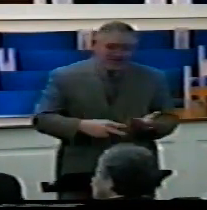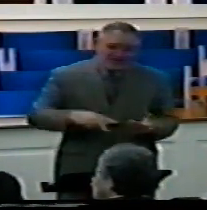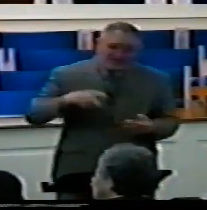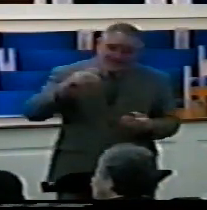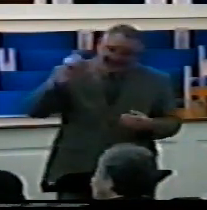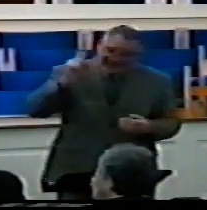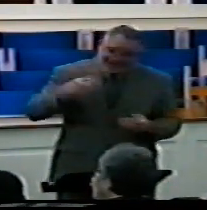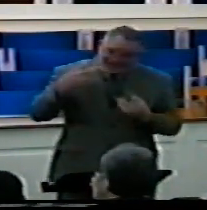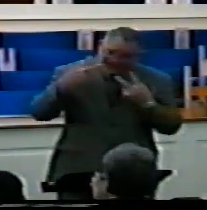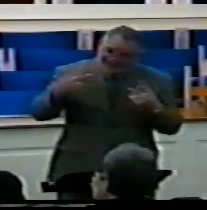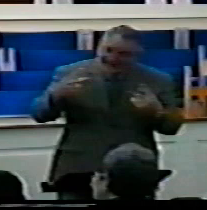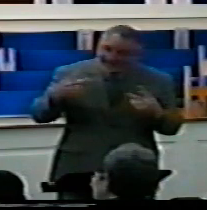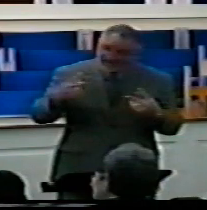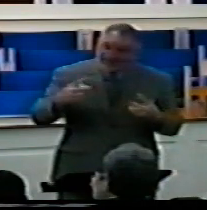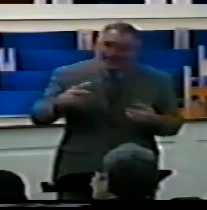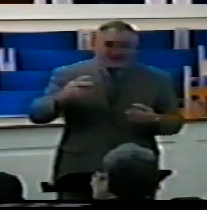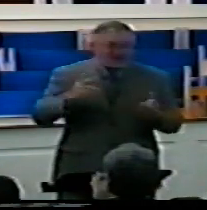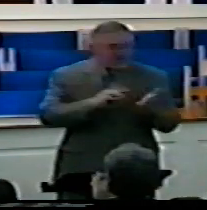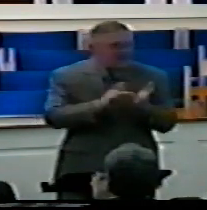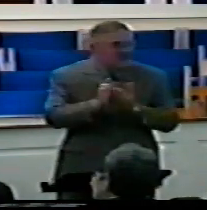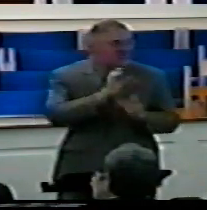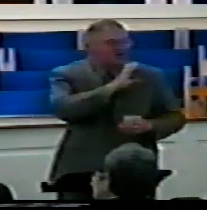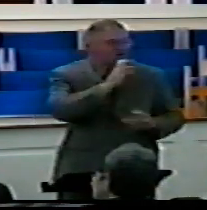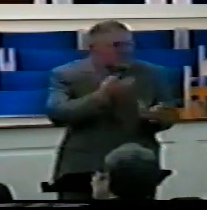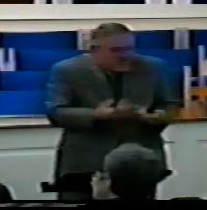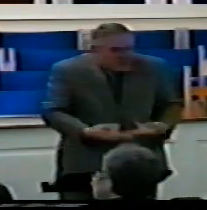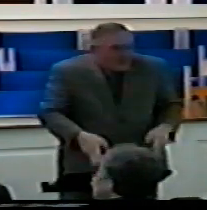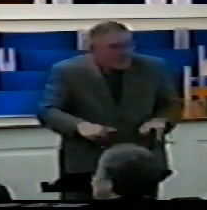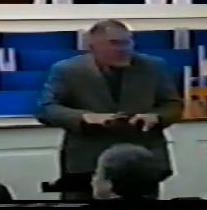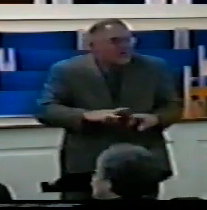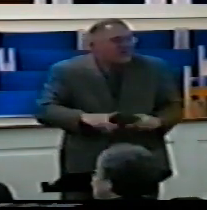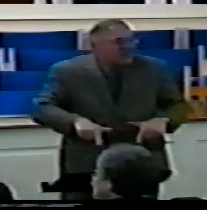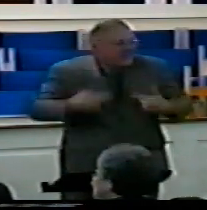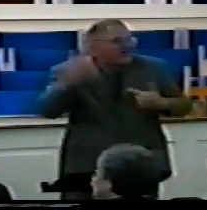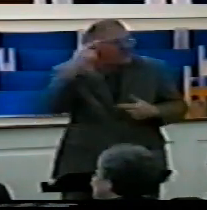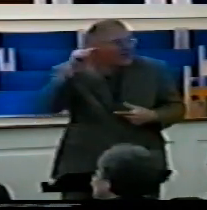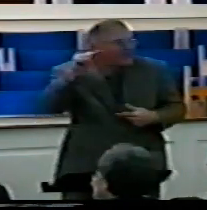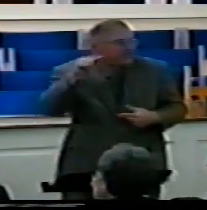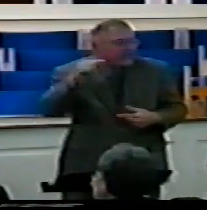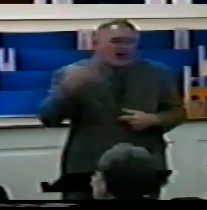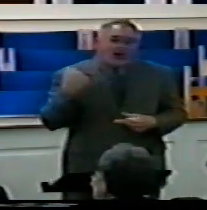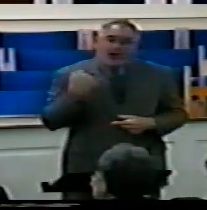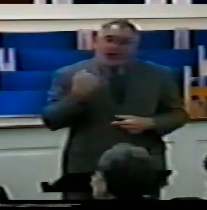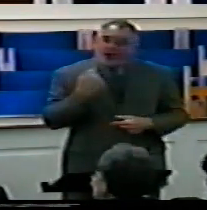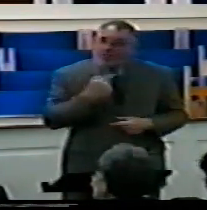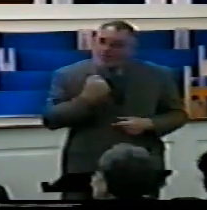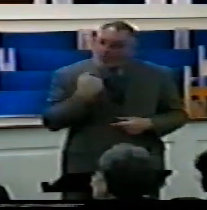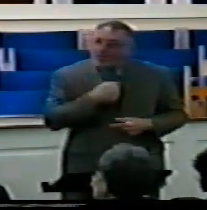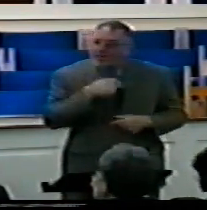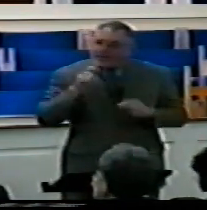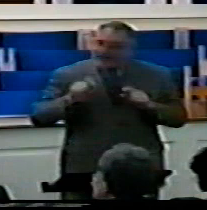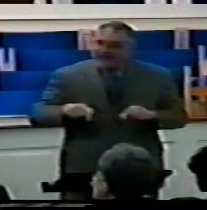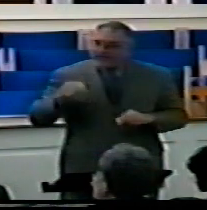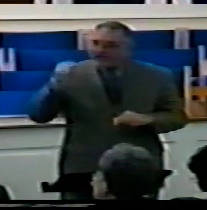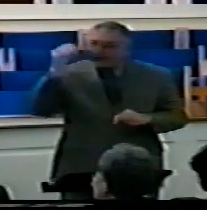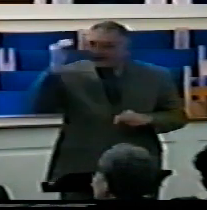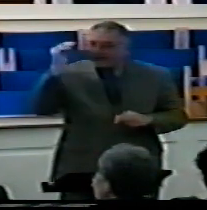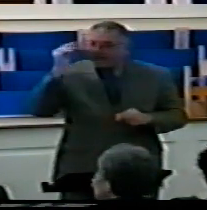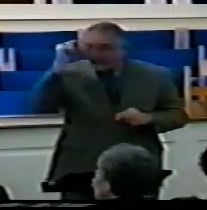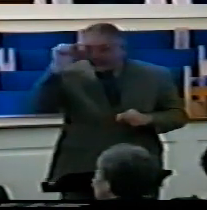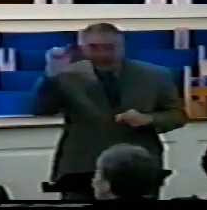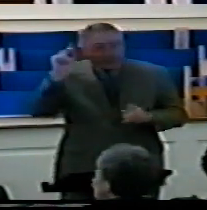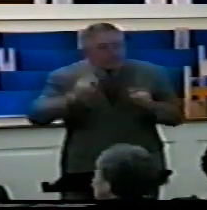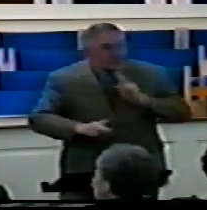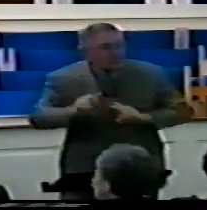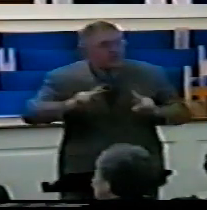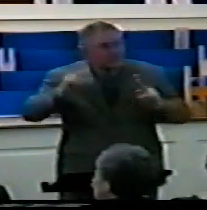that it was worth living for. Would to God that they could see that our gospel is worth living for. Amen?